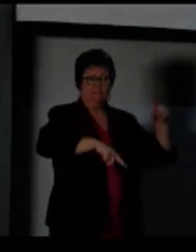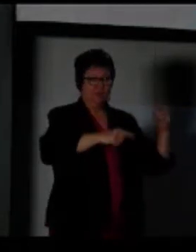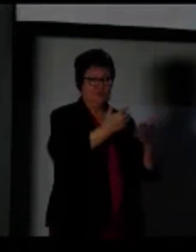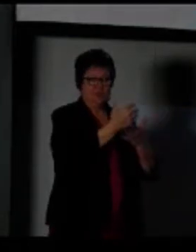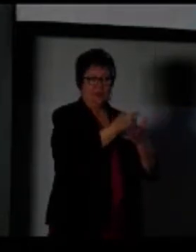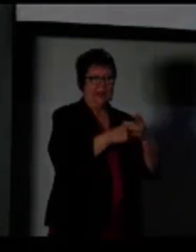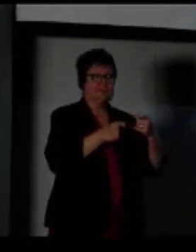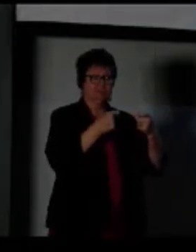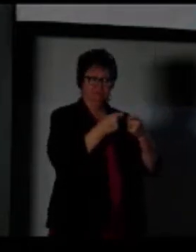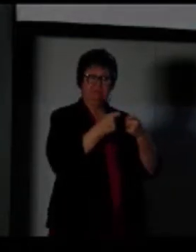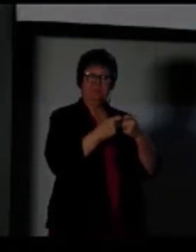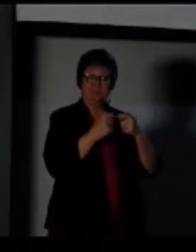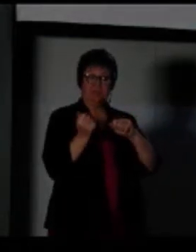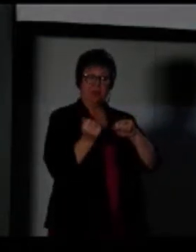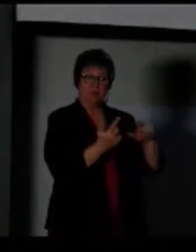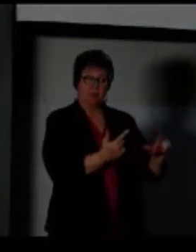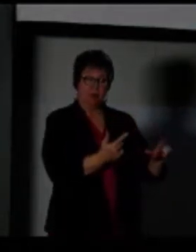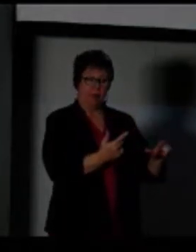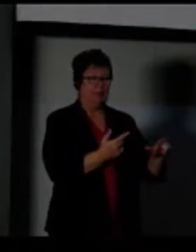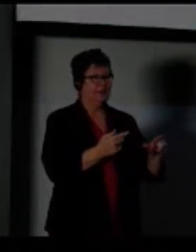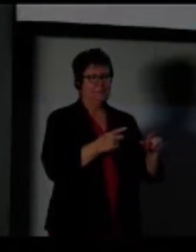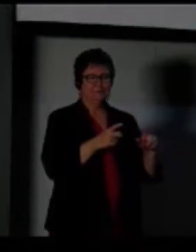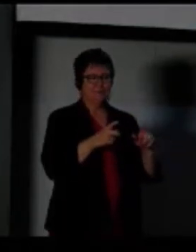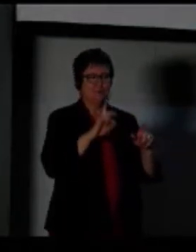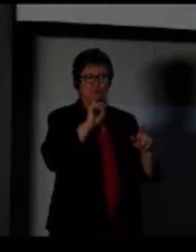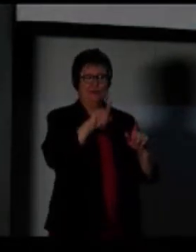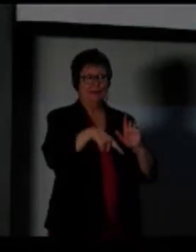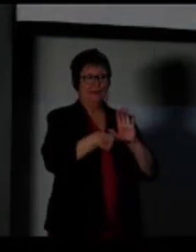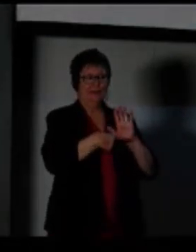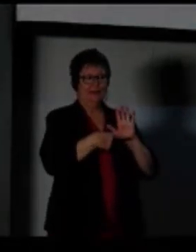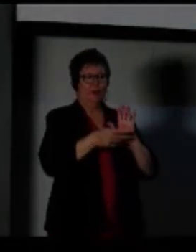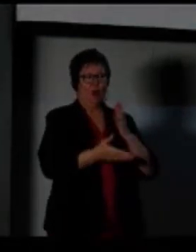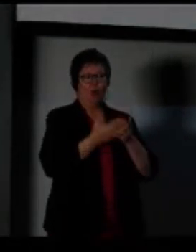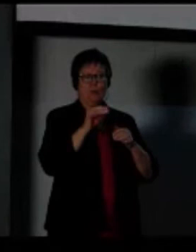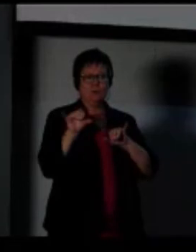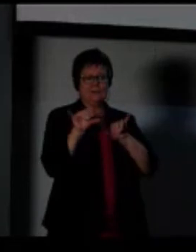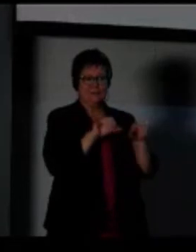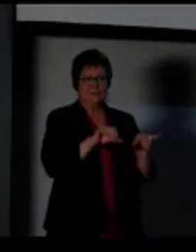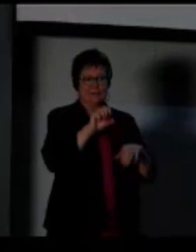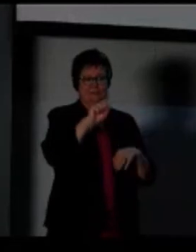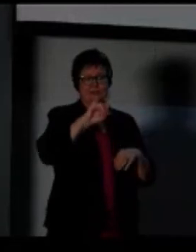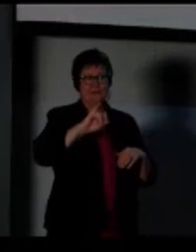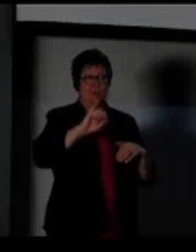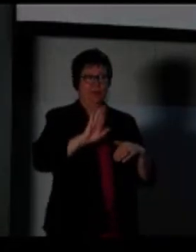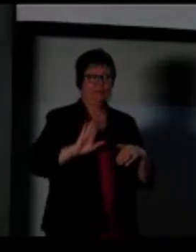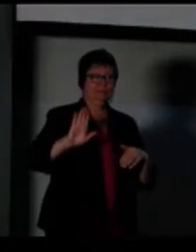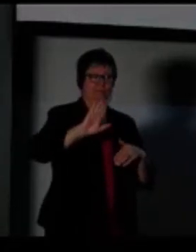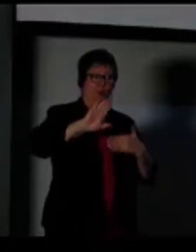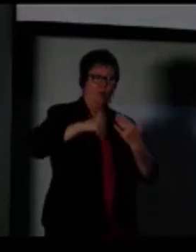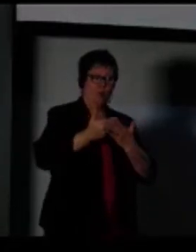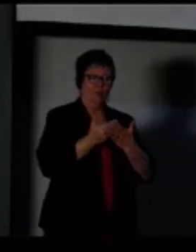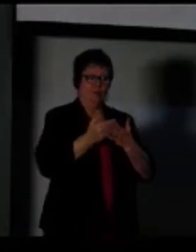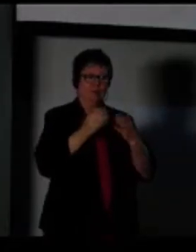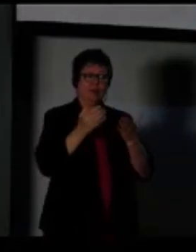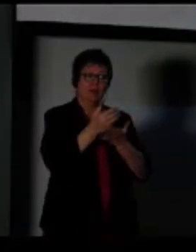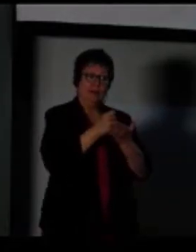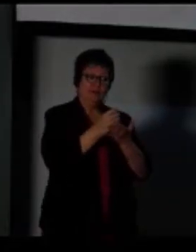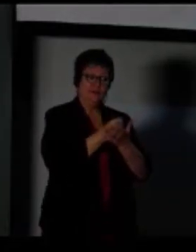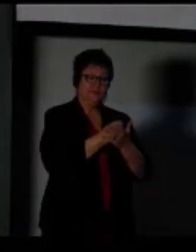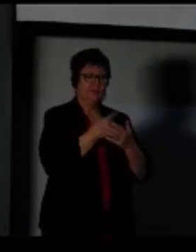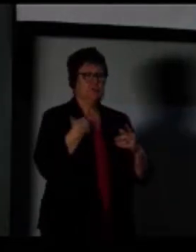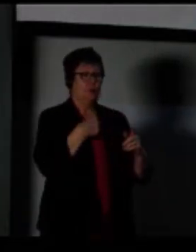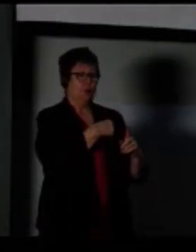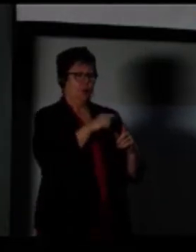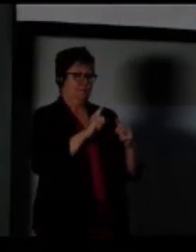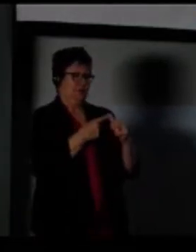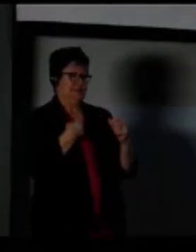ways reflects the Smithsonian's own collection. And once the digital capture took